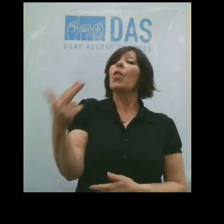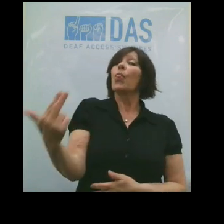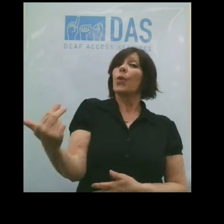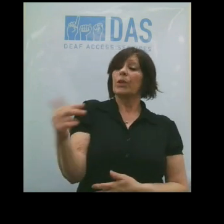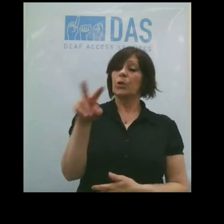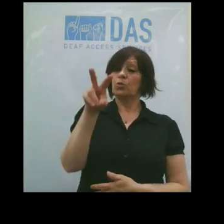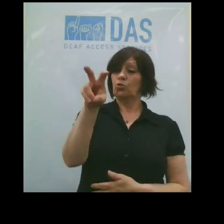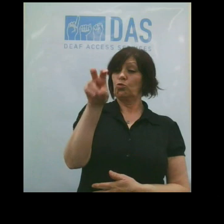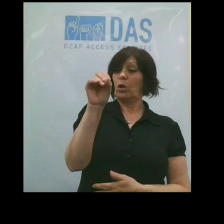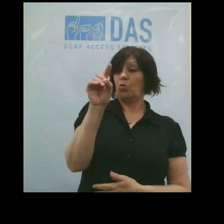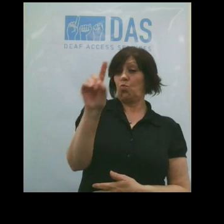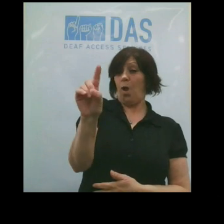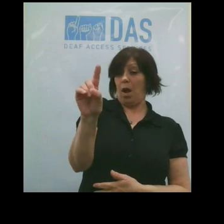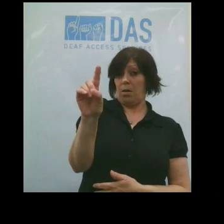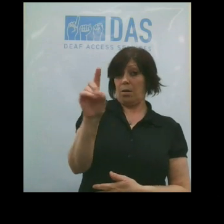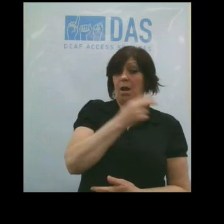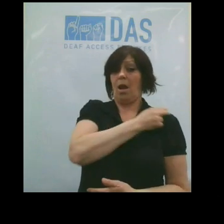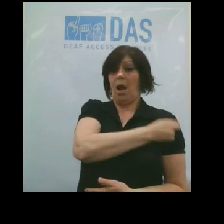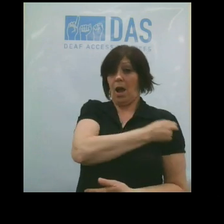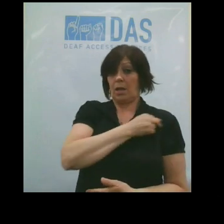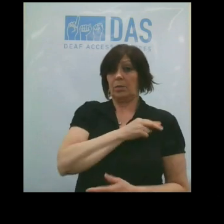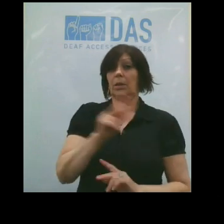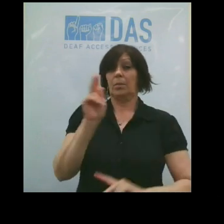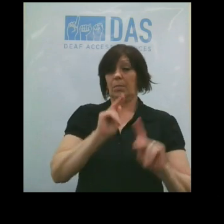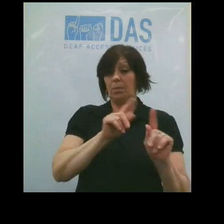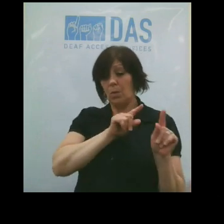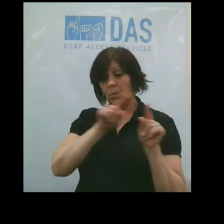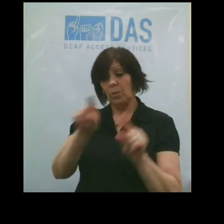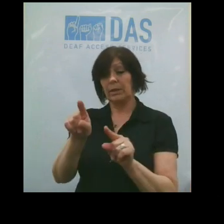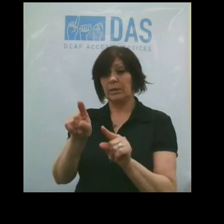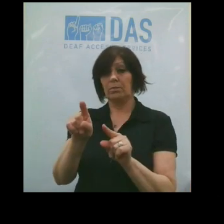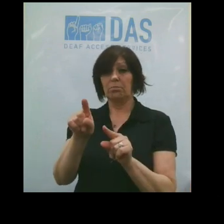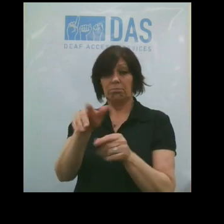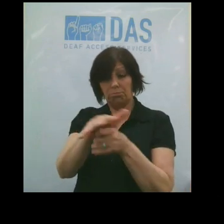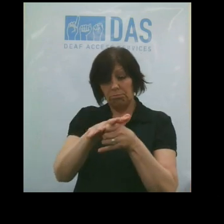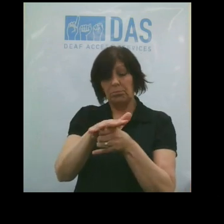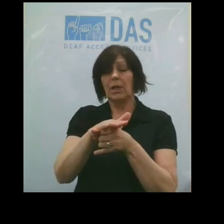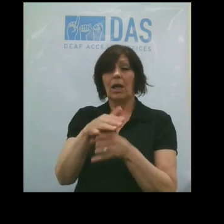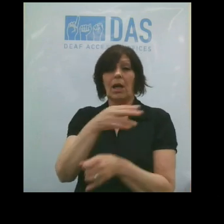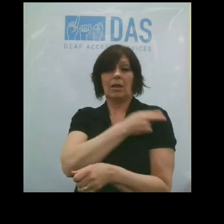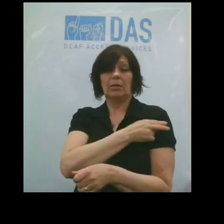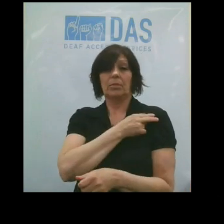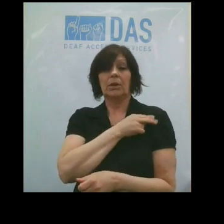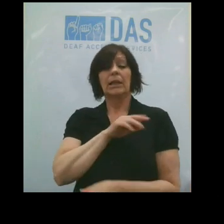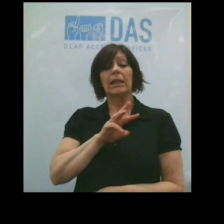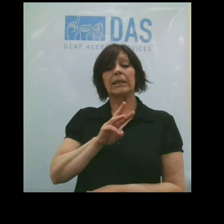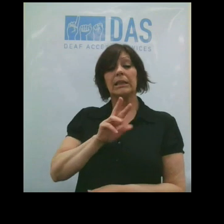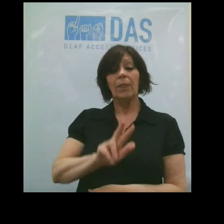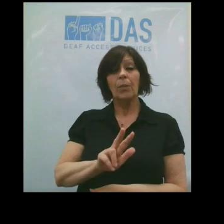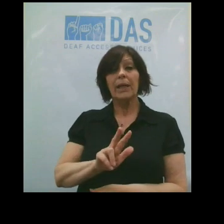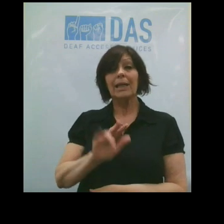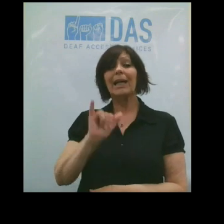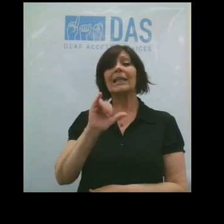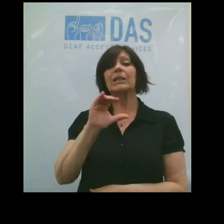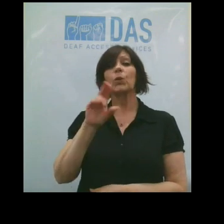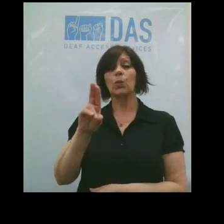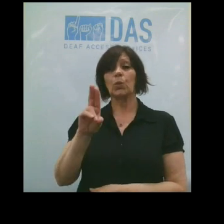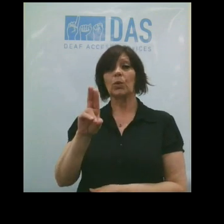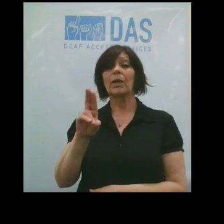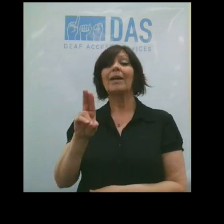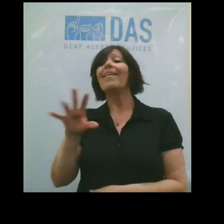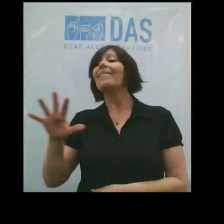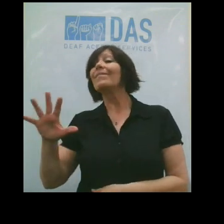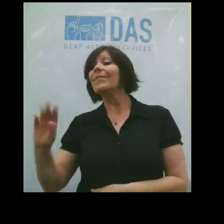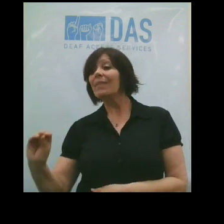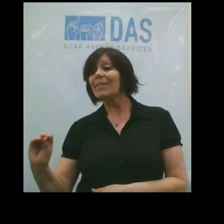201 hospitalized individuals admitted to Erie County hospitals. 63 of them were in the ICU, and 50 had an